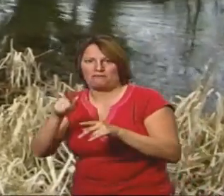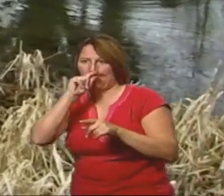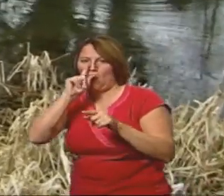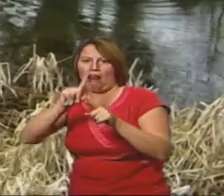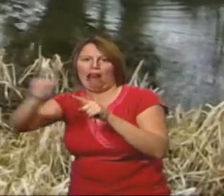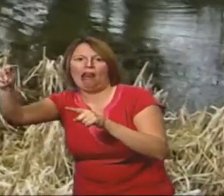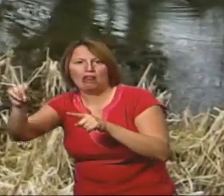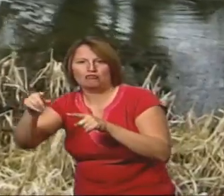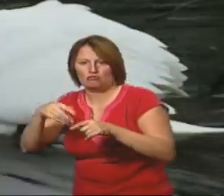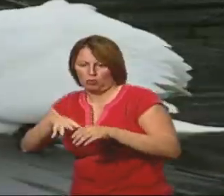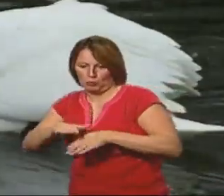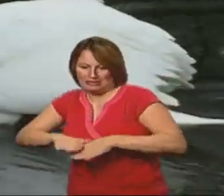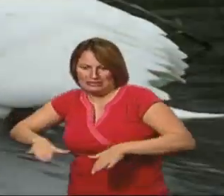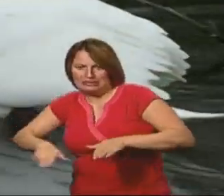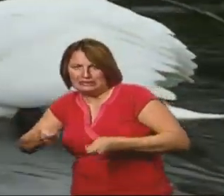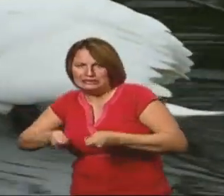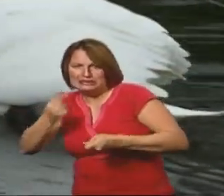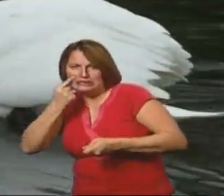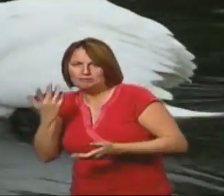so Malcolm goes back for the boat.